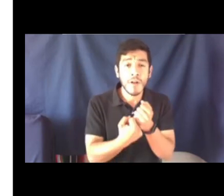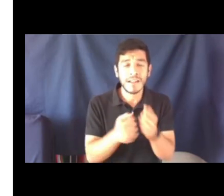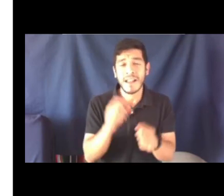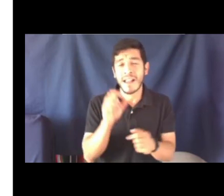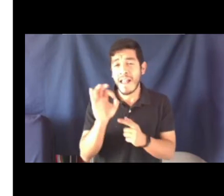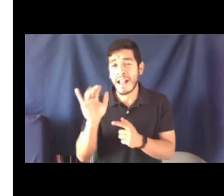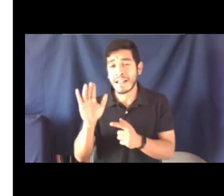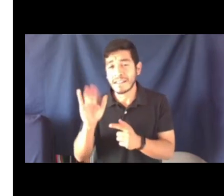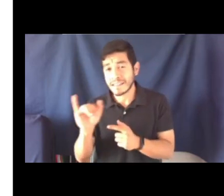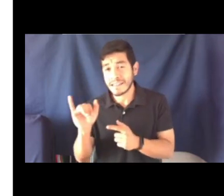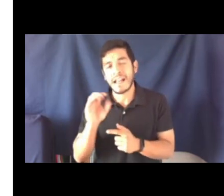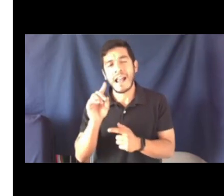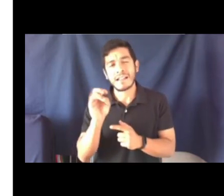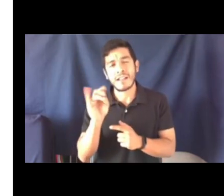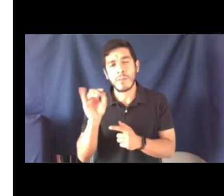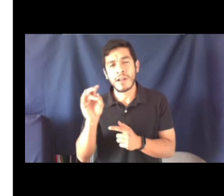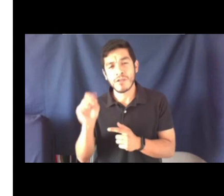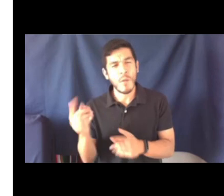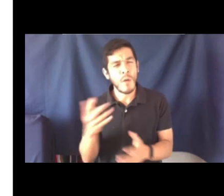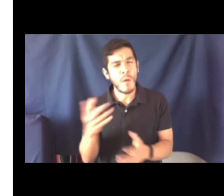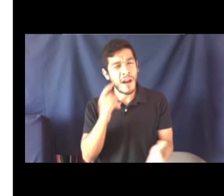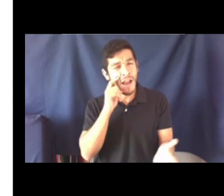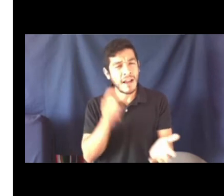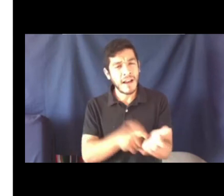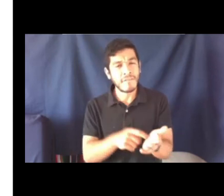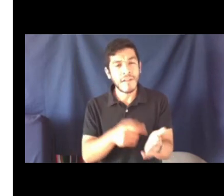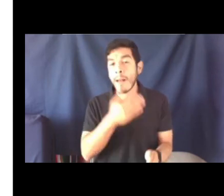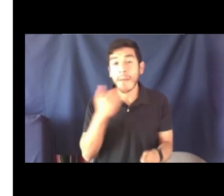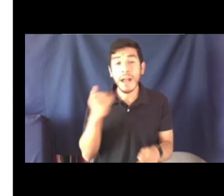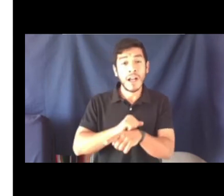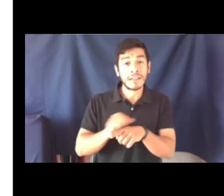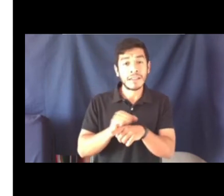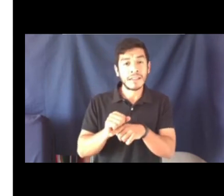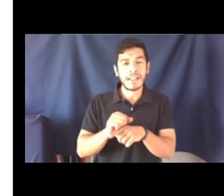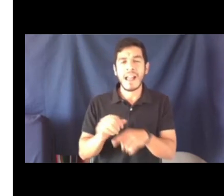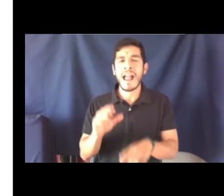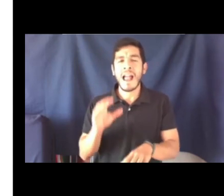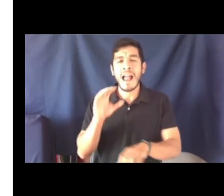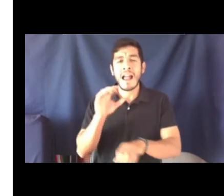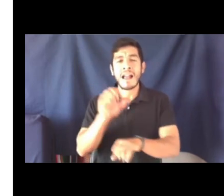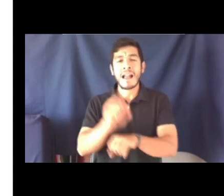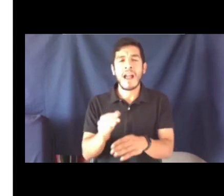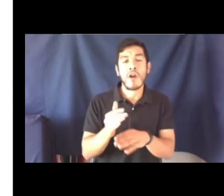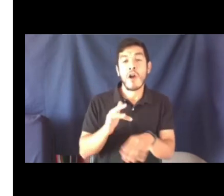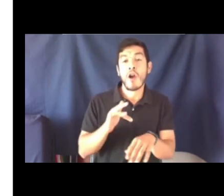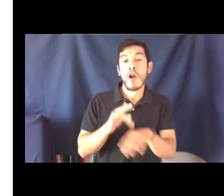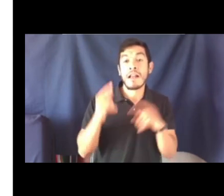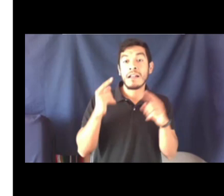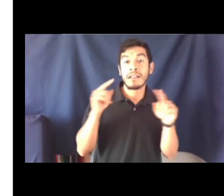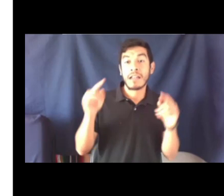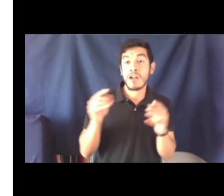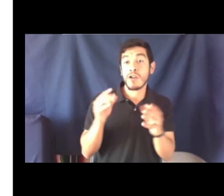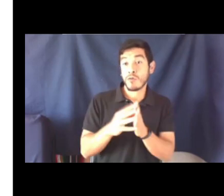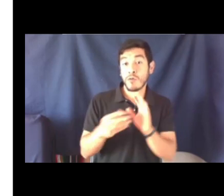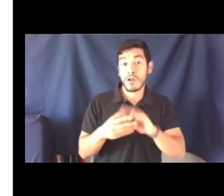and share early success stories, build a library of resources and technical assistance materials, and explore the development of new tools